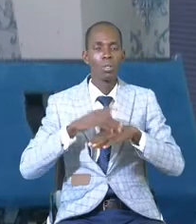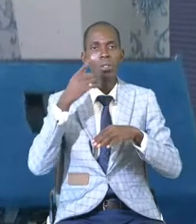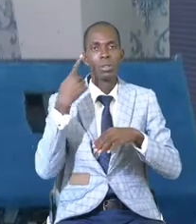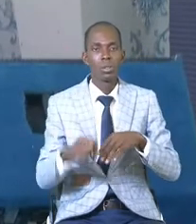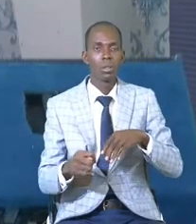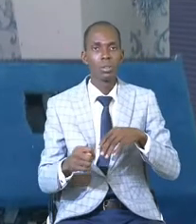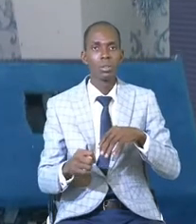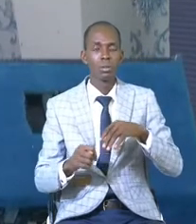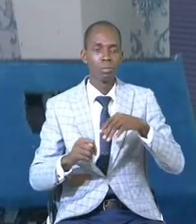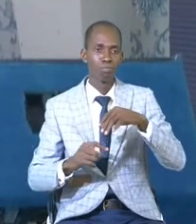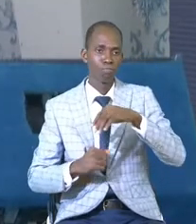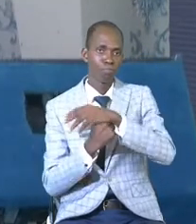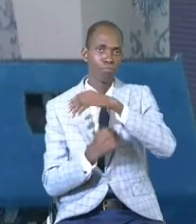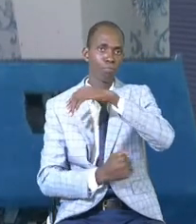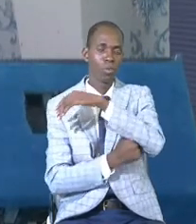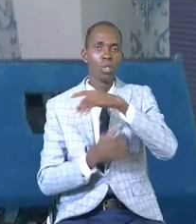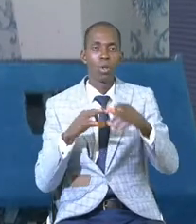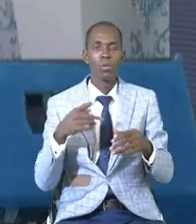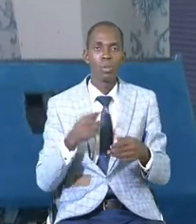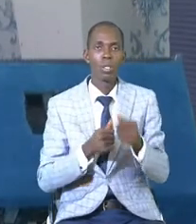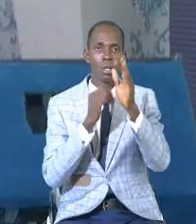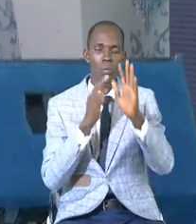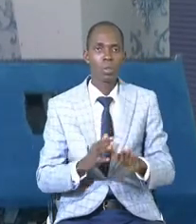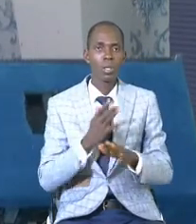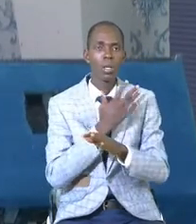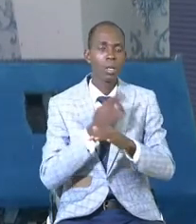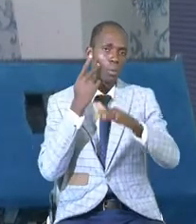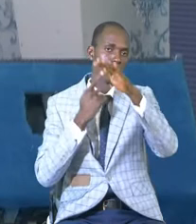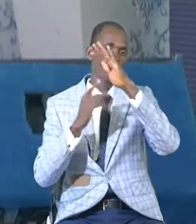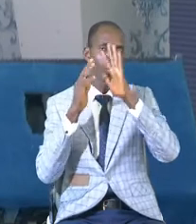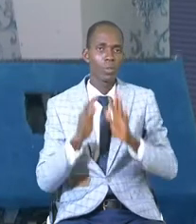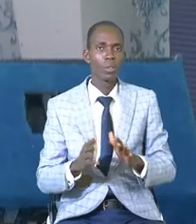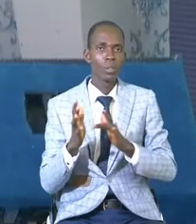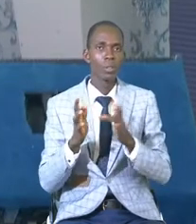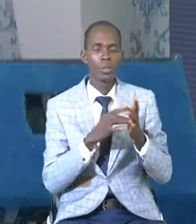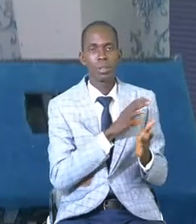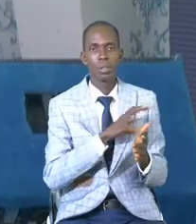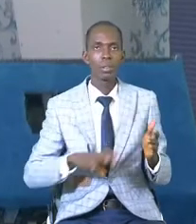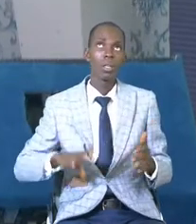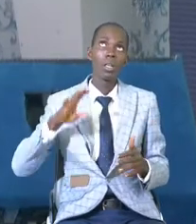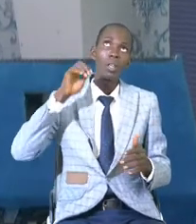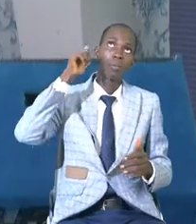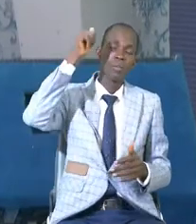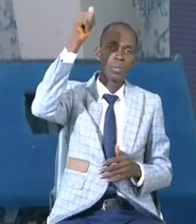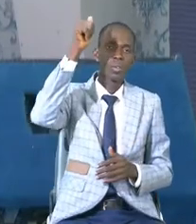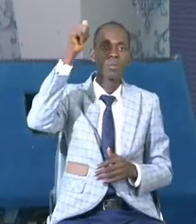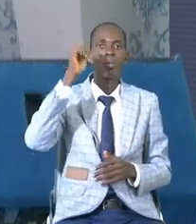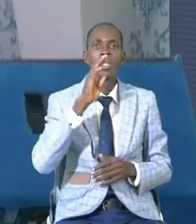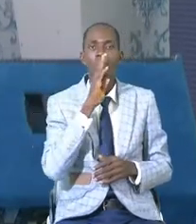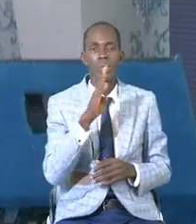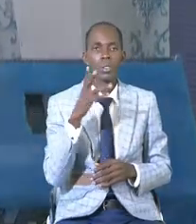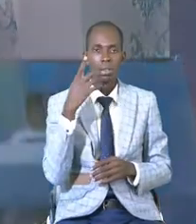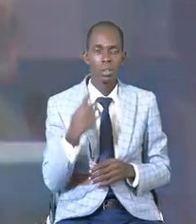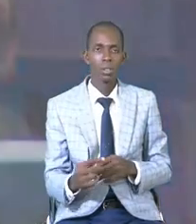the apostles and the prophets, Jesus Christ himself being the chief cornerstone.